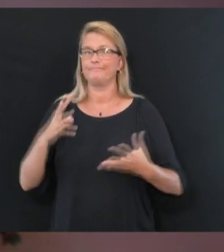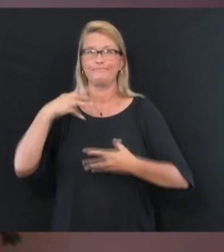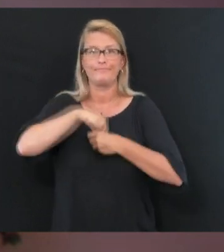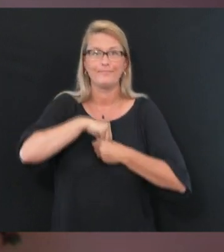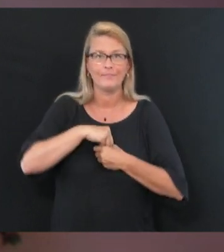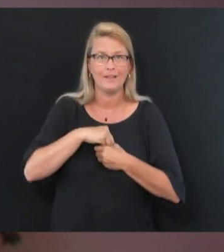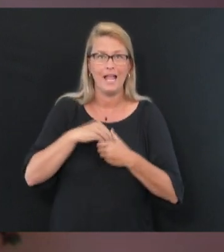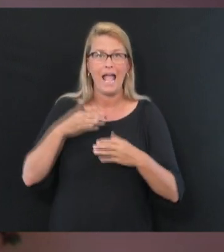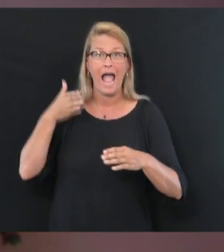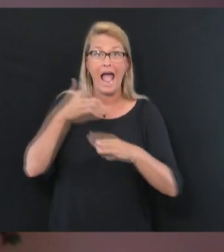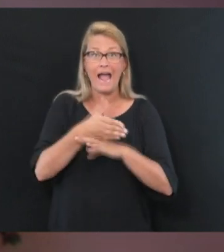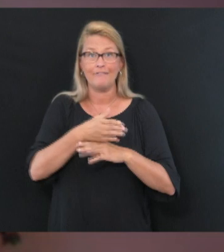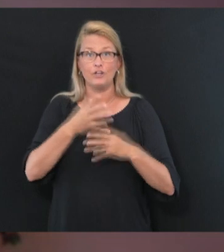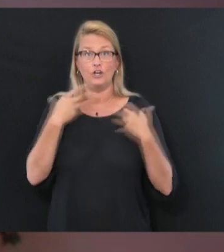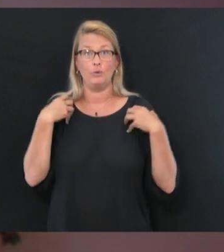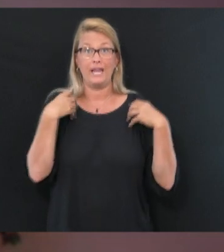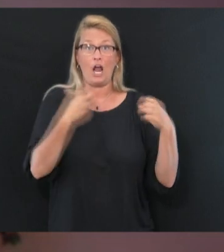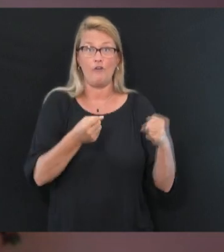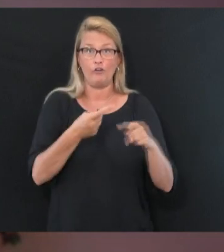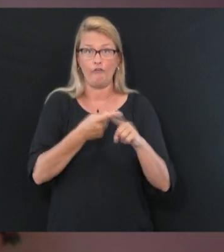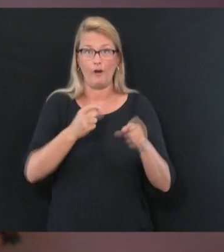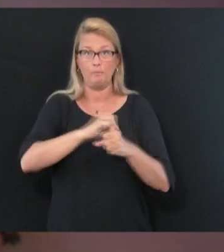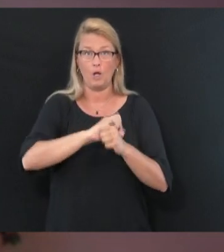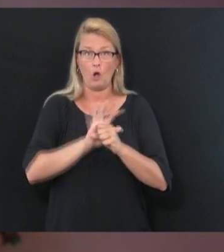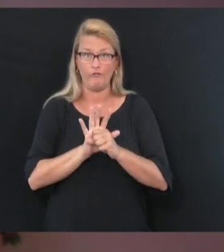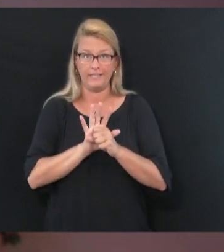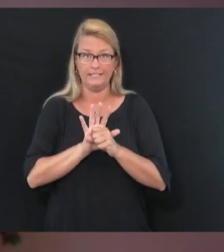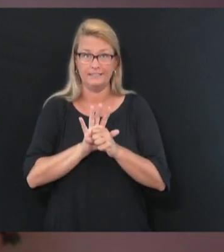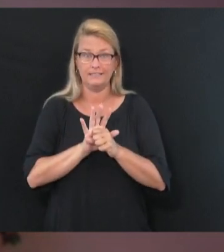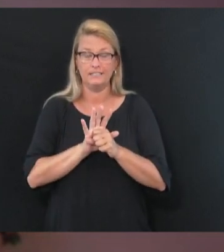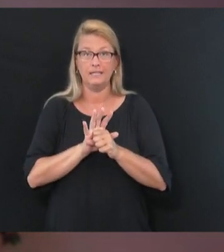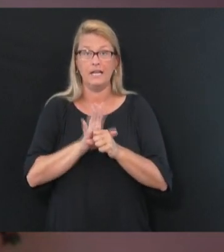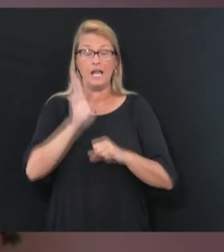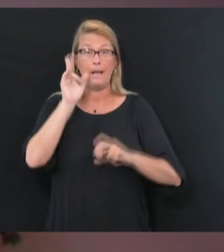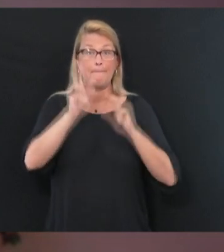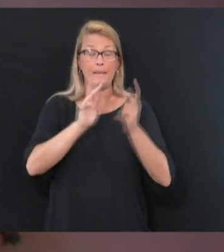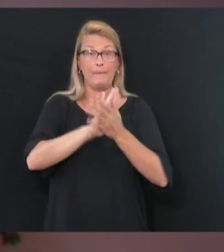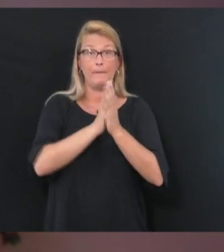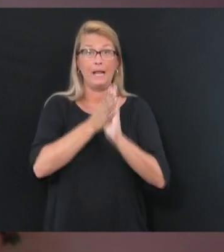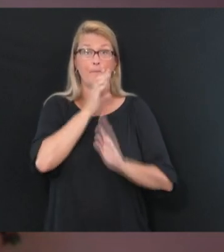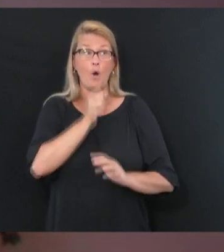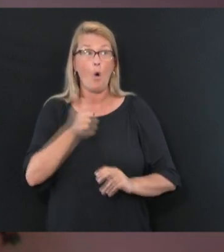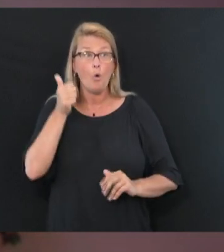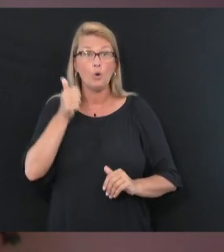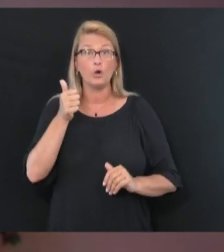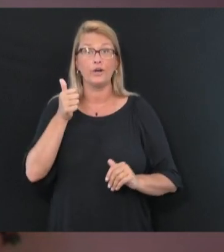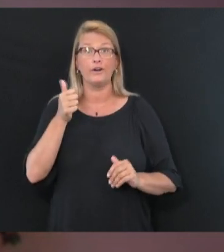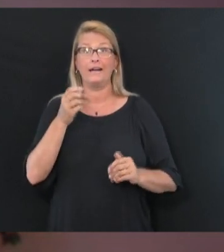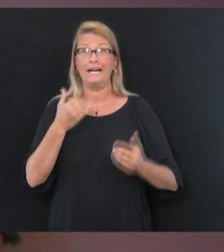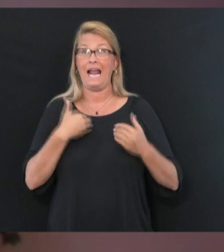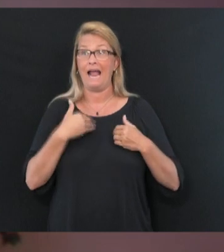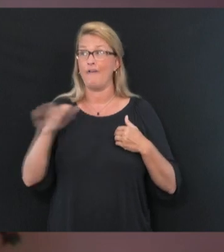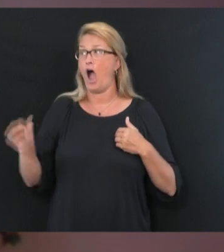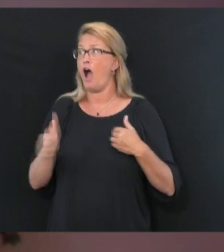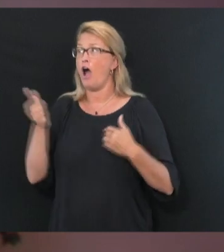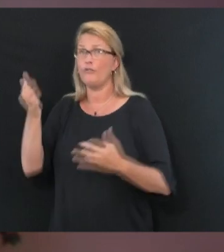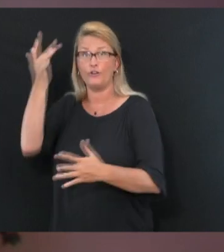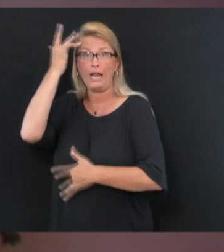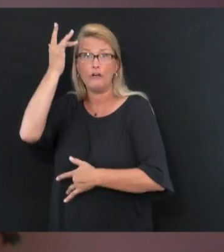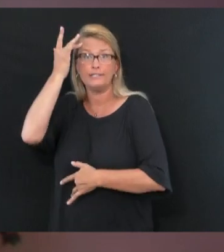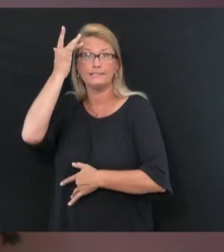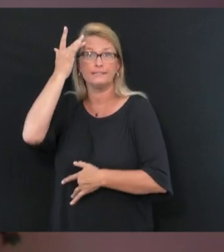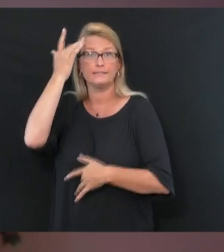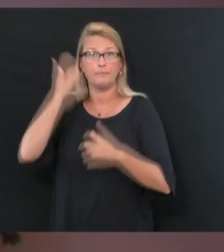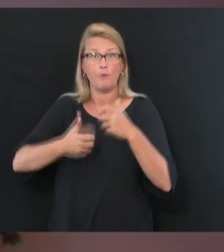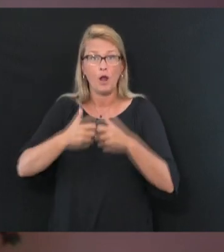cause hospitalizations and death as people get older and have pre-existing other